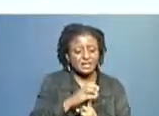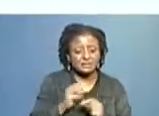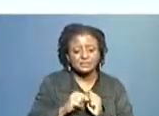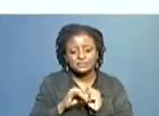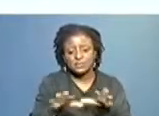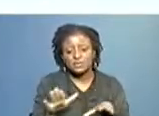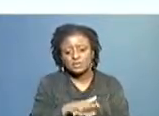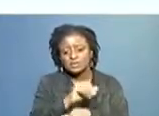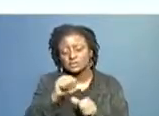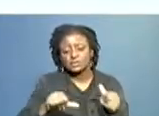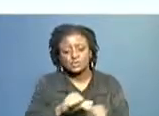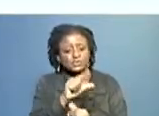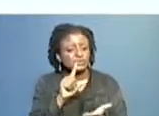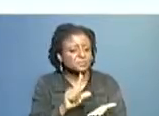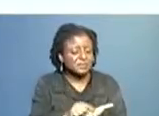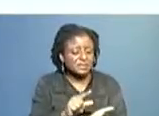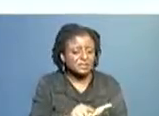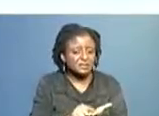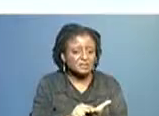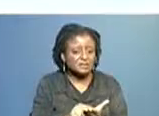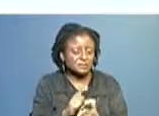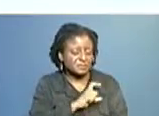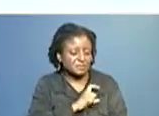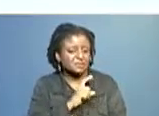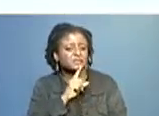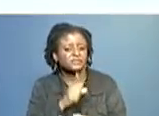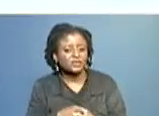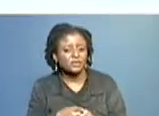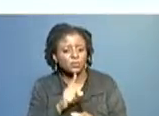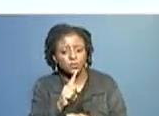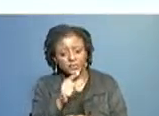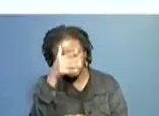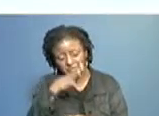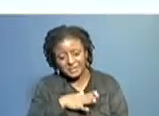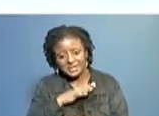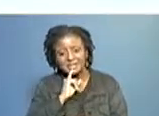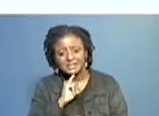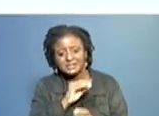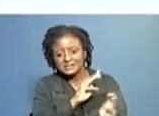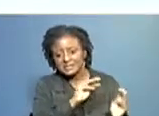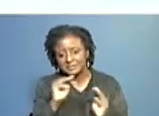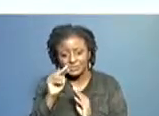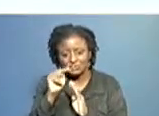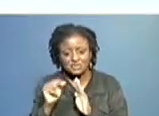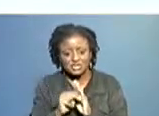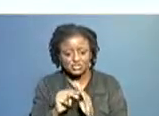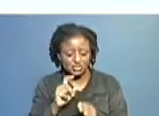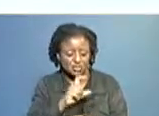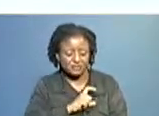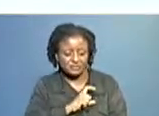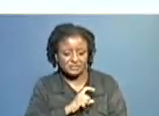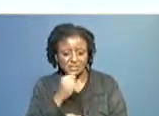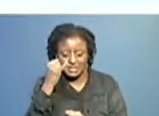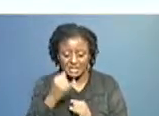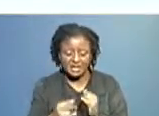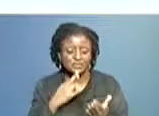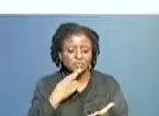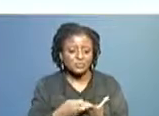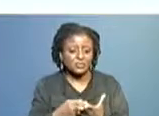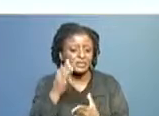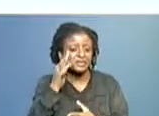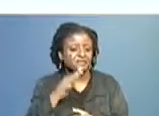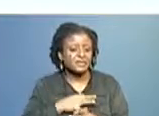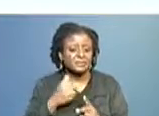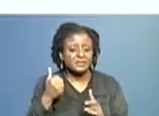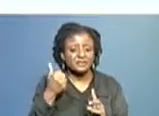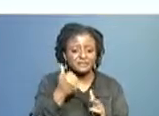media. Authorities confirming that one of the men is an immigration officer. At last report, the female victim was in serious condition in